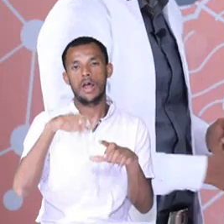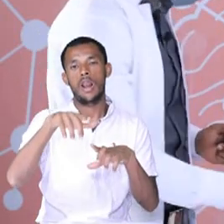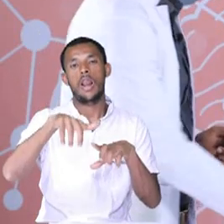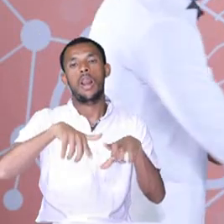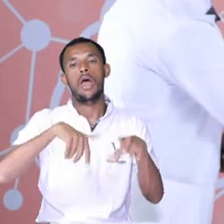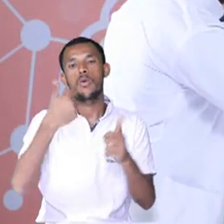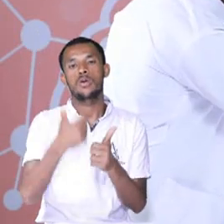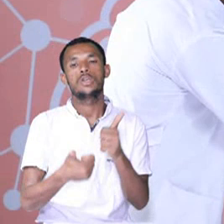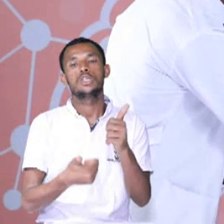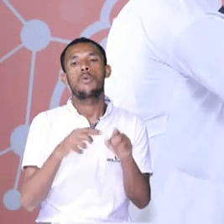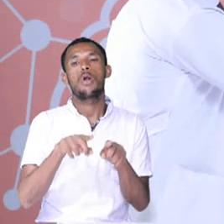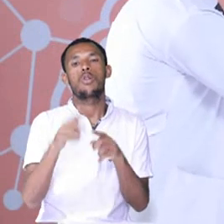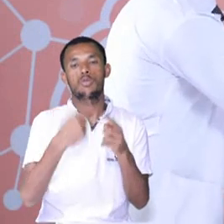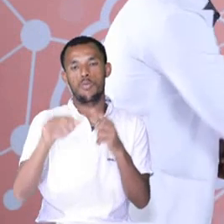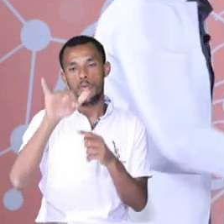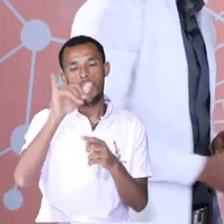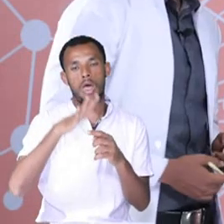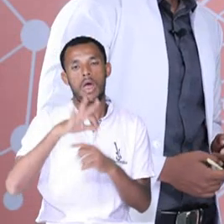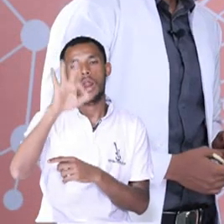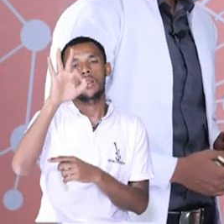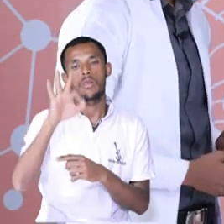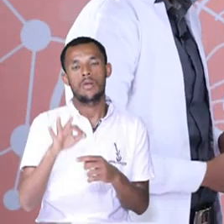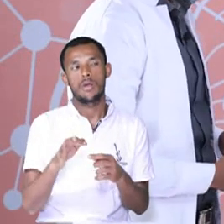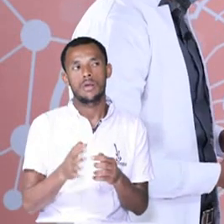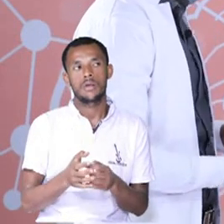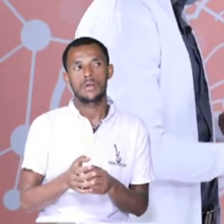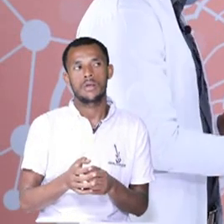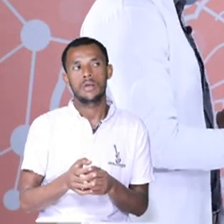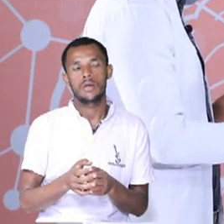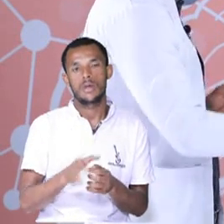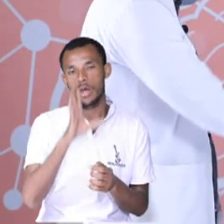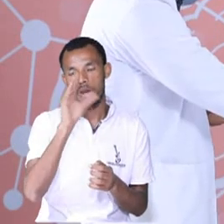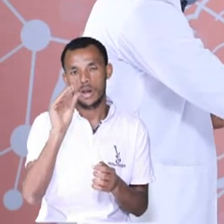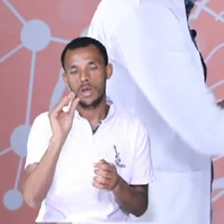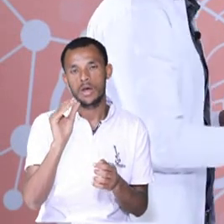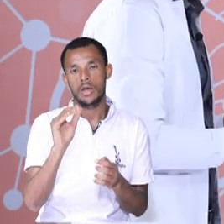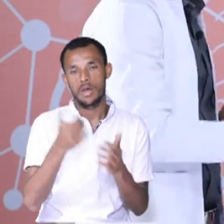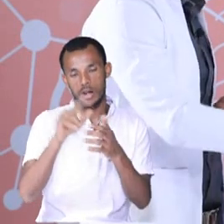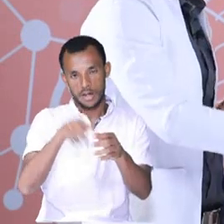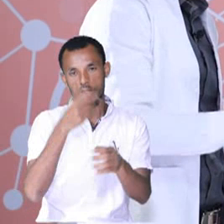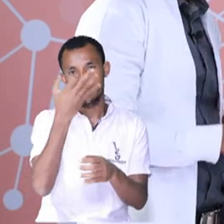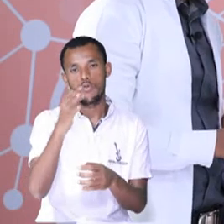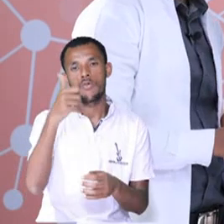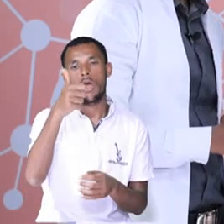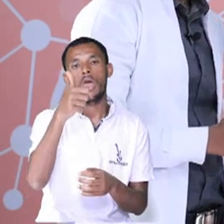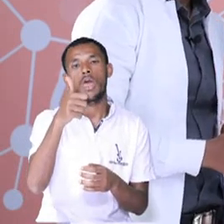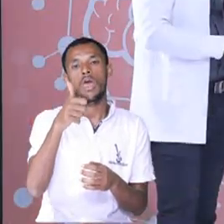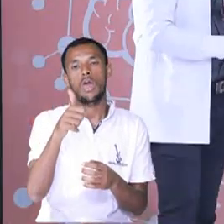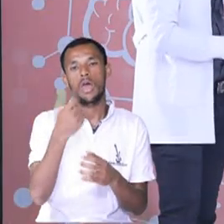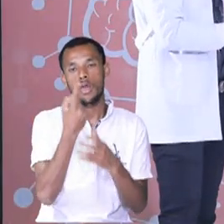is parallel to the y-axis, a line which is parallel to the y-axis, and it's at a distance of a